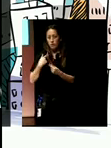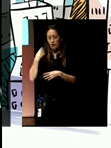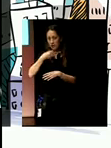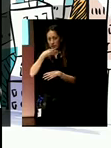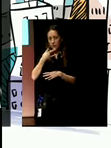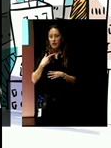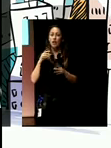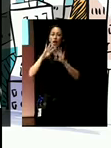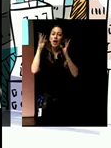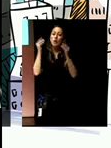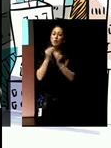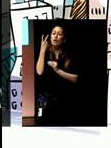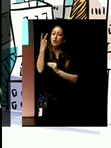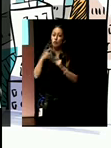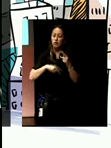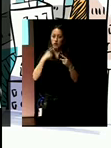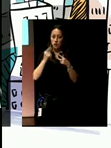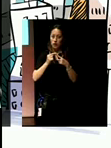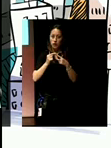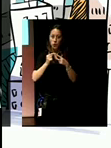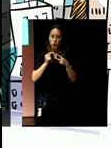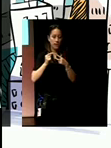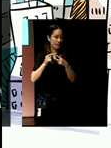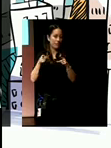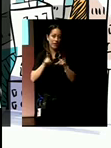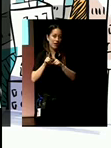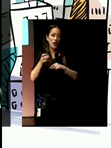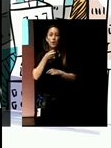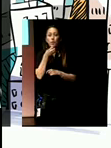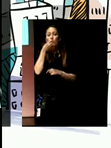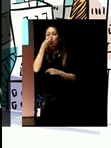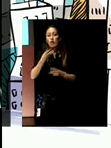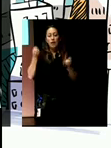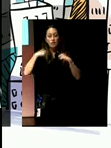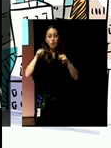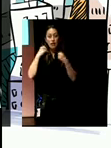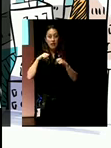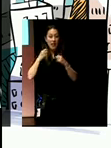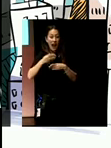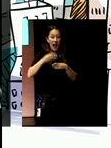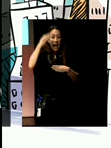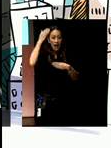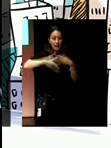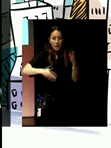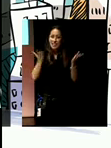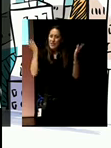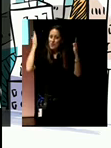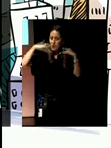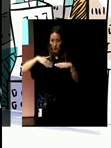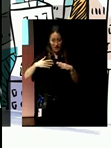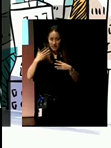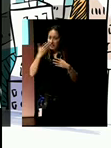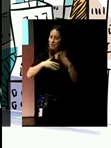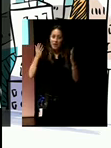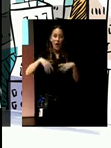As conclusions, at least 2 of them. One is like good practices are unlimited. There are